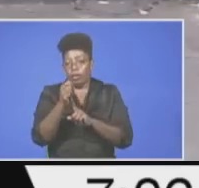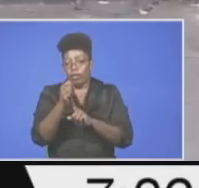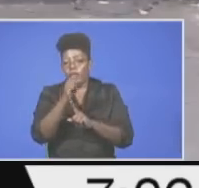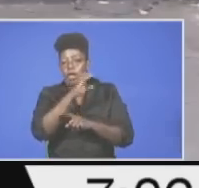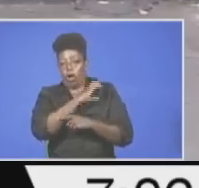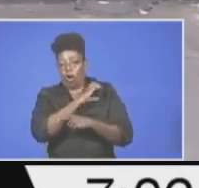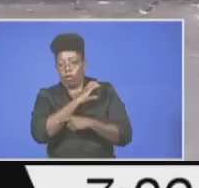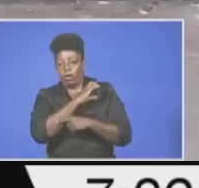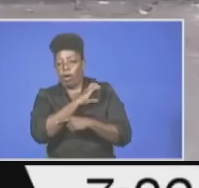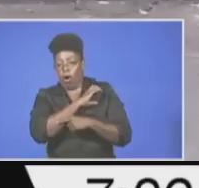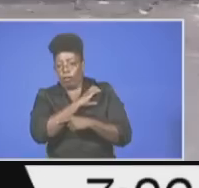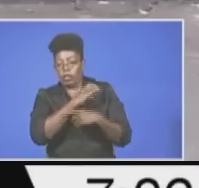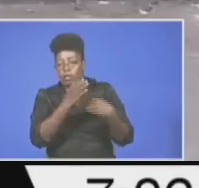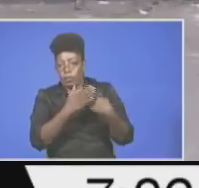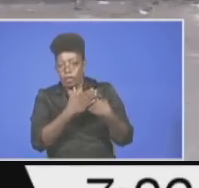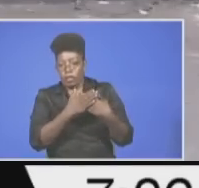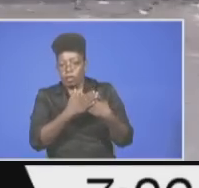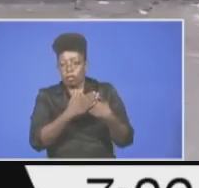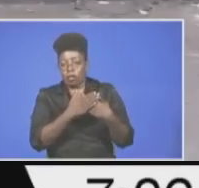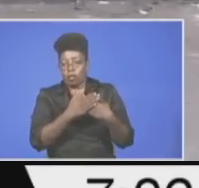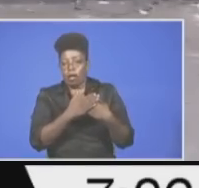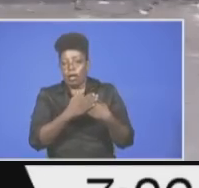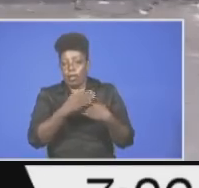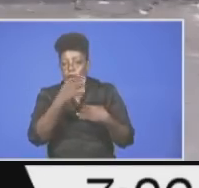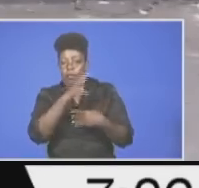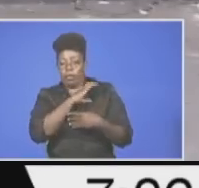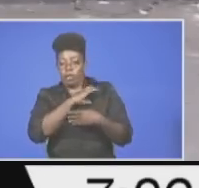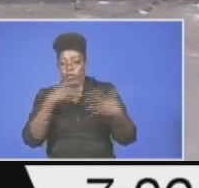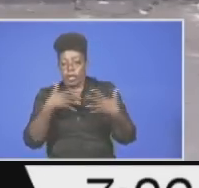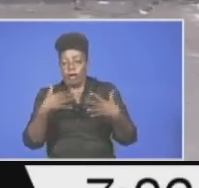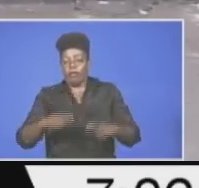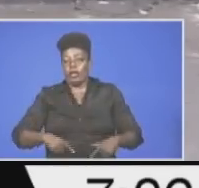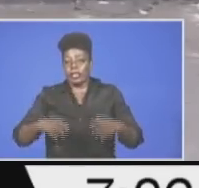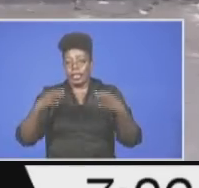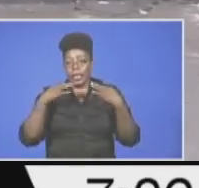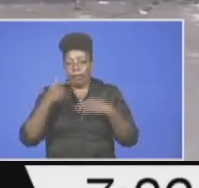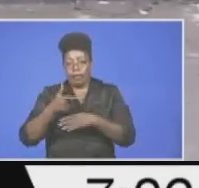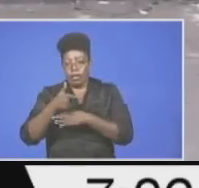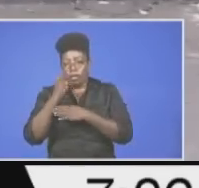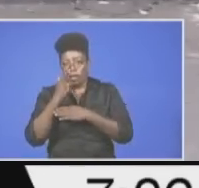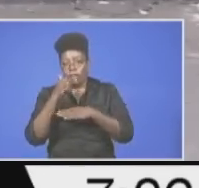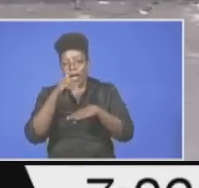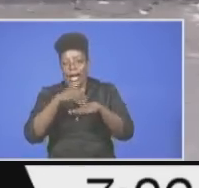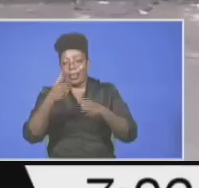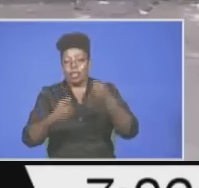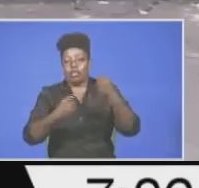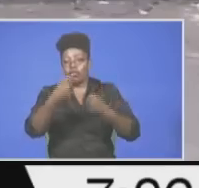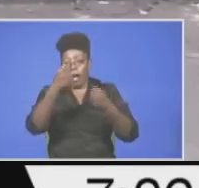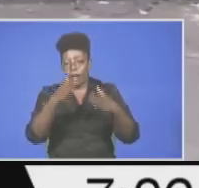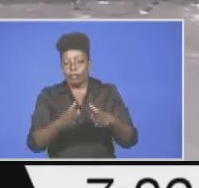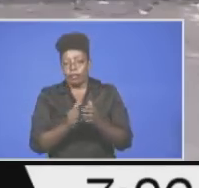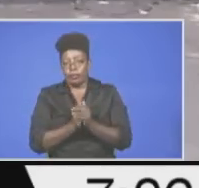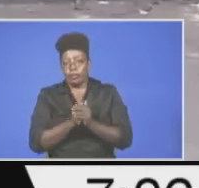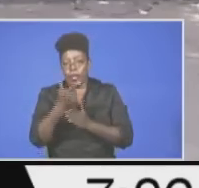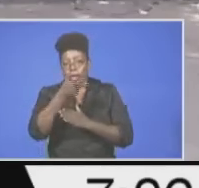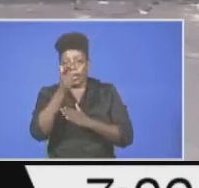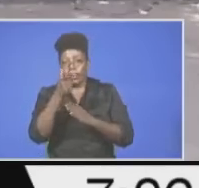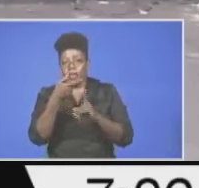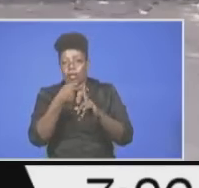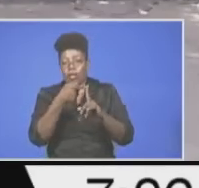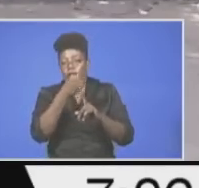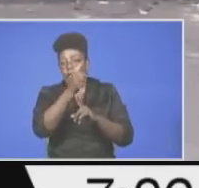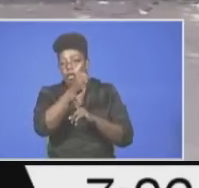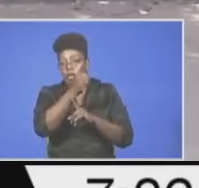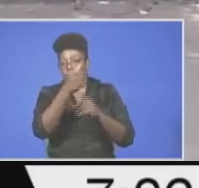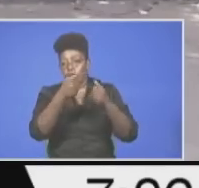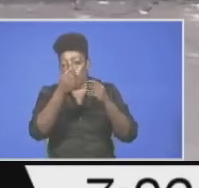for his life, pulled his service weapon, discharged it in their direction, hitting the driver. We know that the second man was